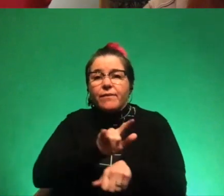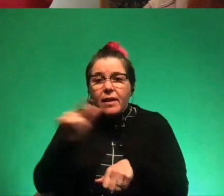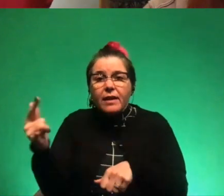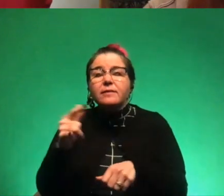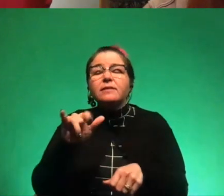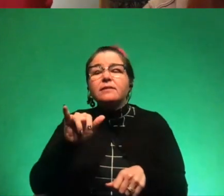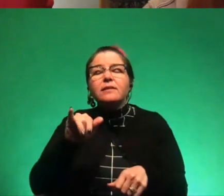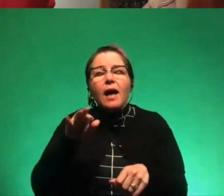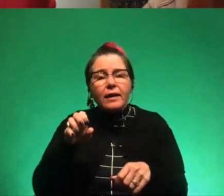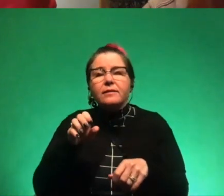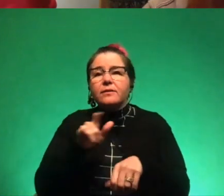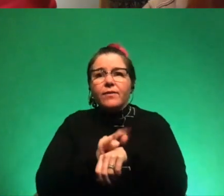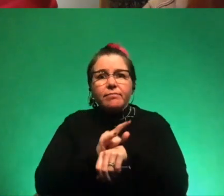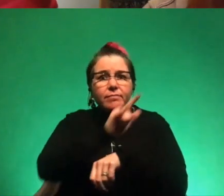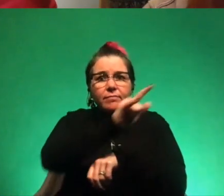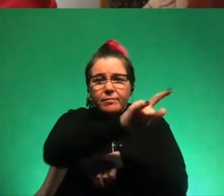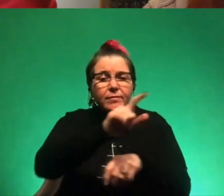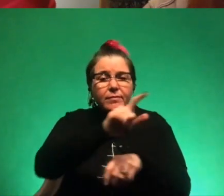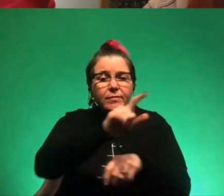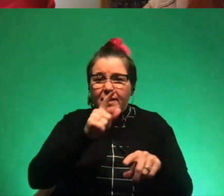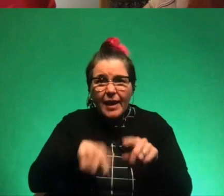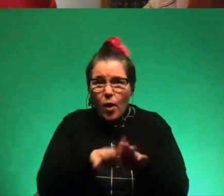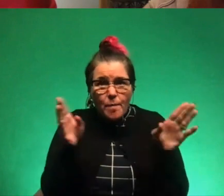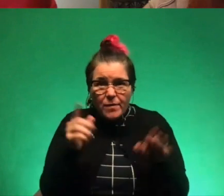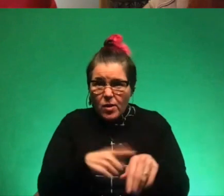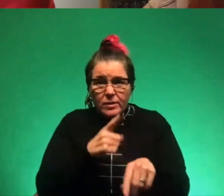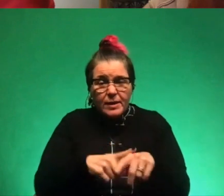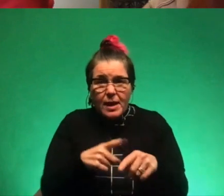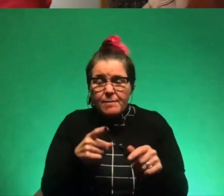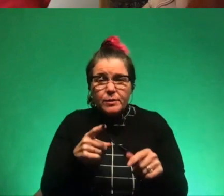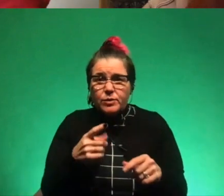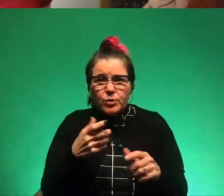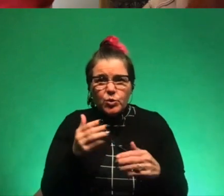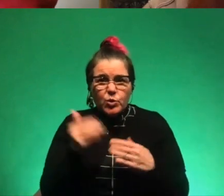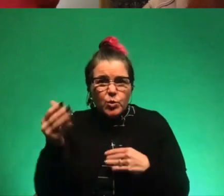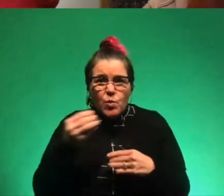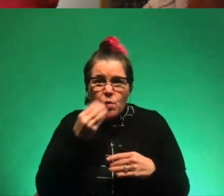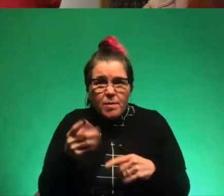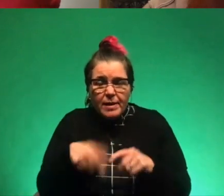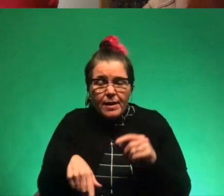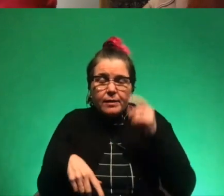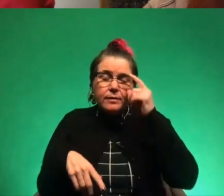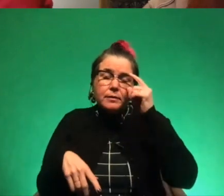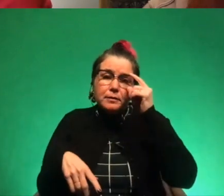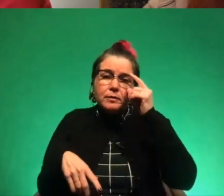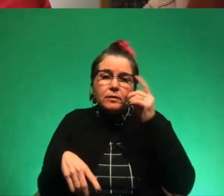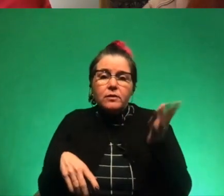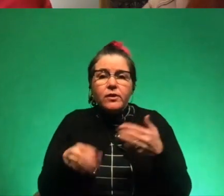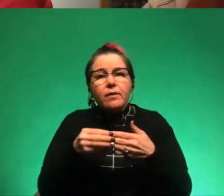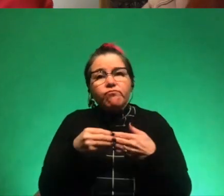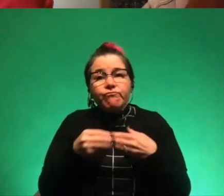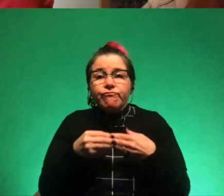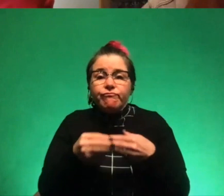runway we were taking off from couldn't open for quite a while because it was too warm. And so, yeah, being like super flexible,